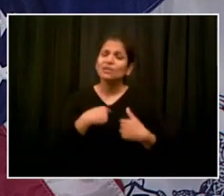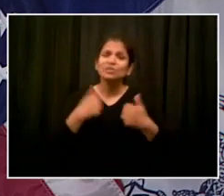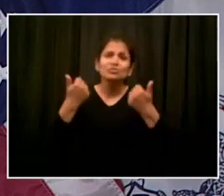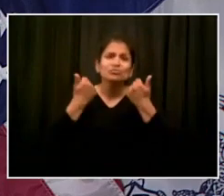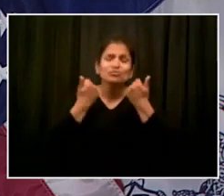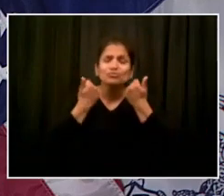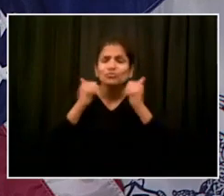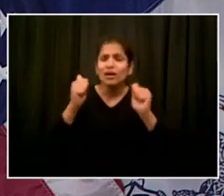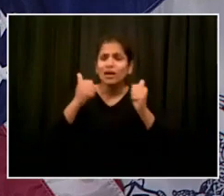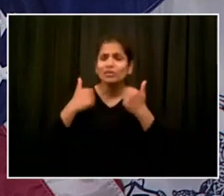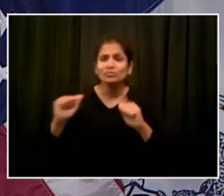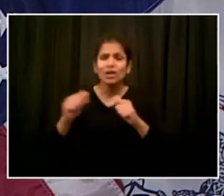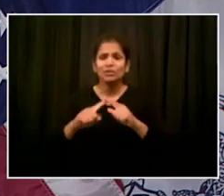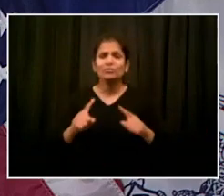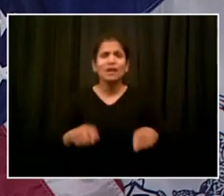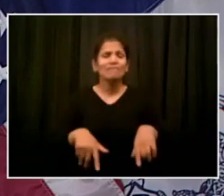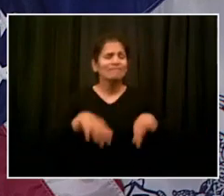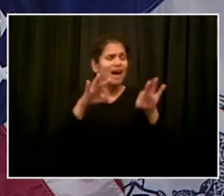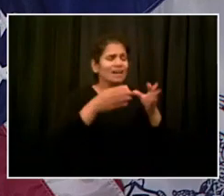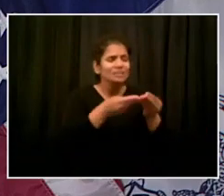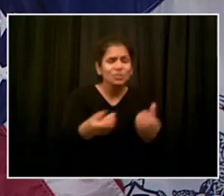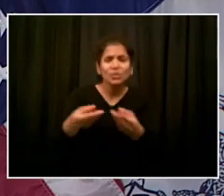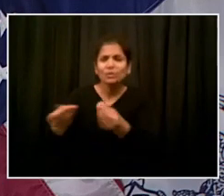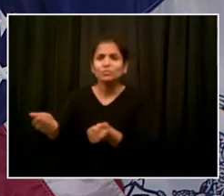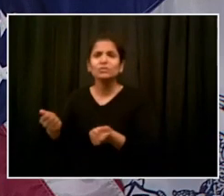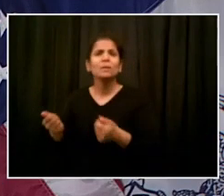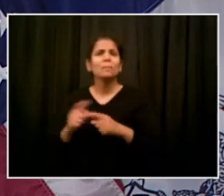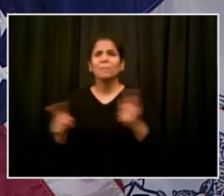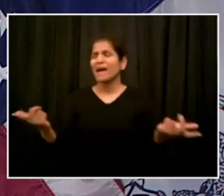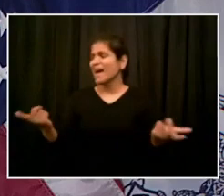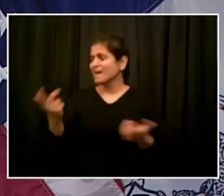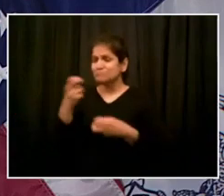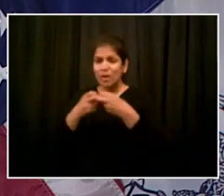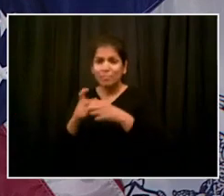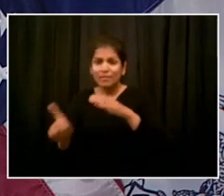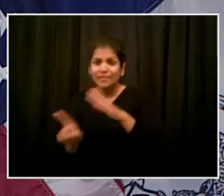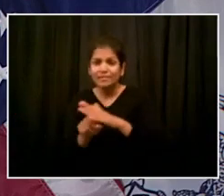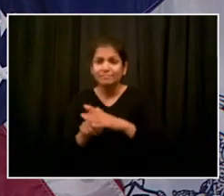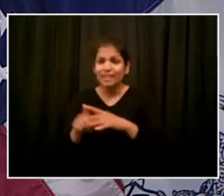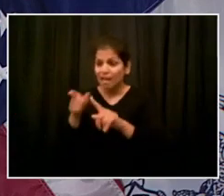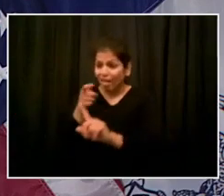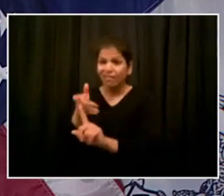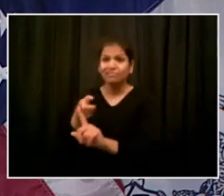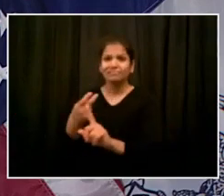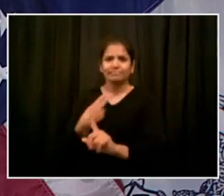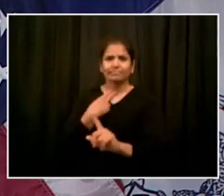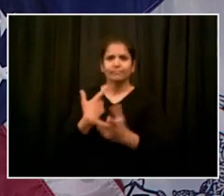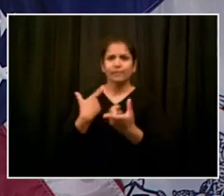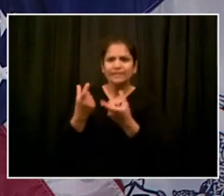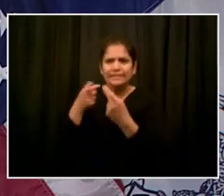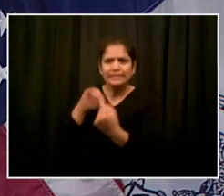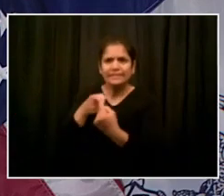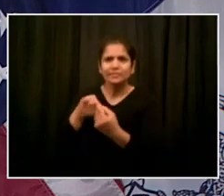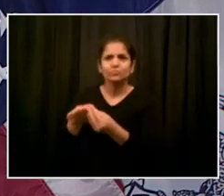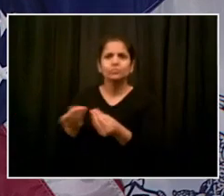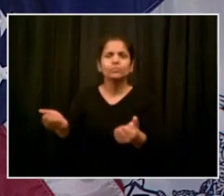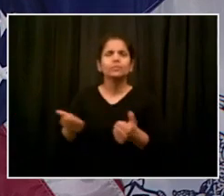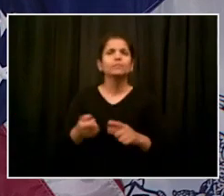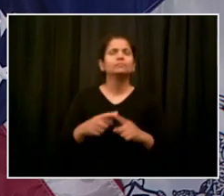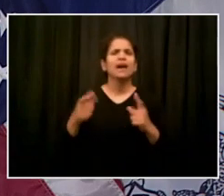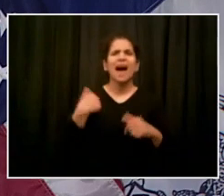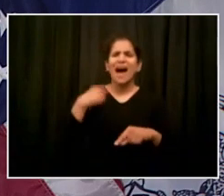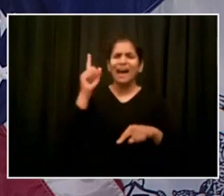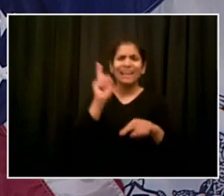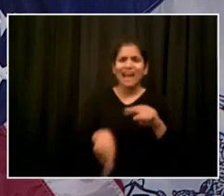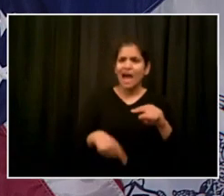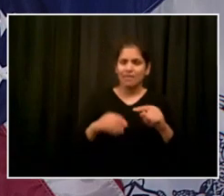want to push back on the notion that we can solve everything all the time. We right now want to